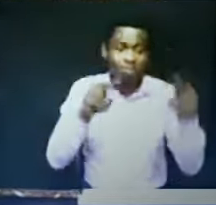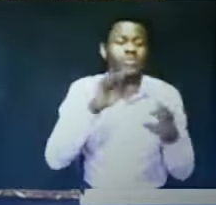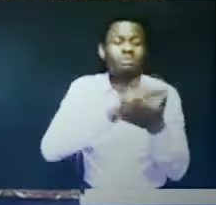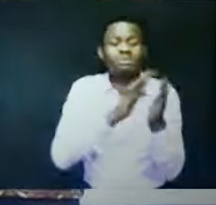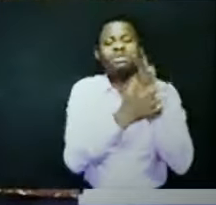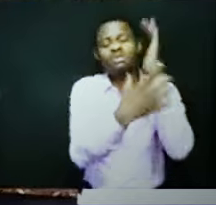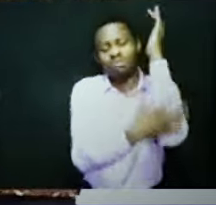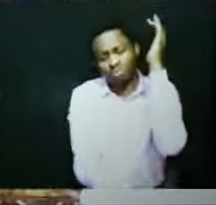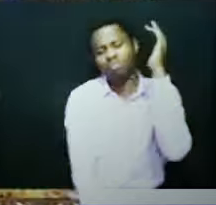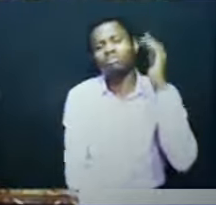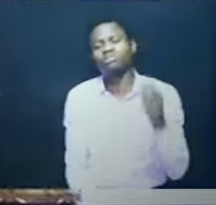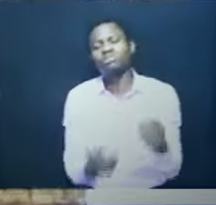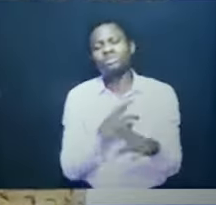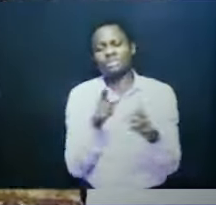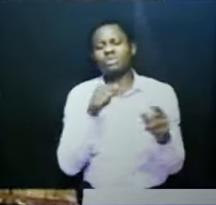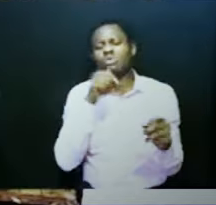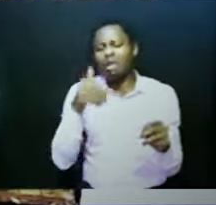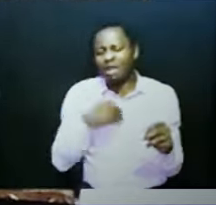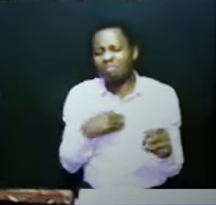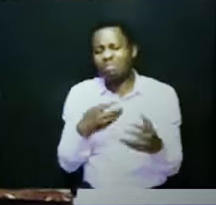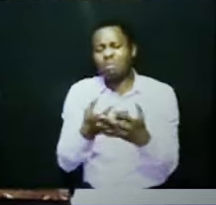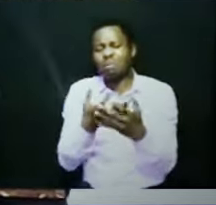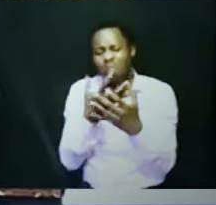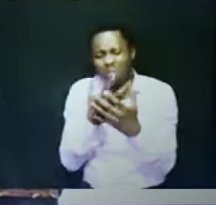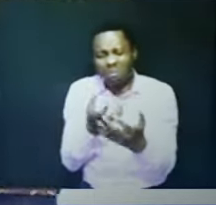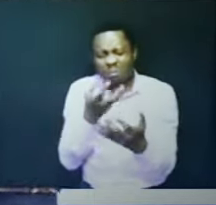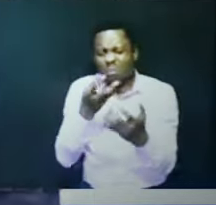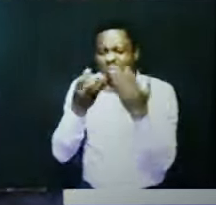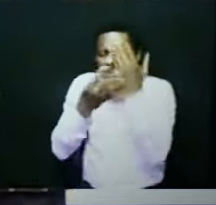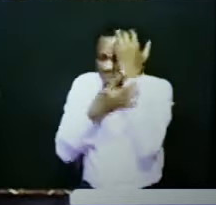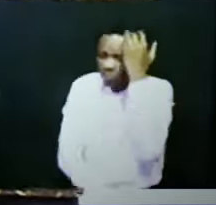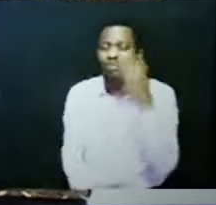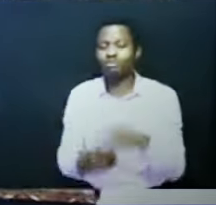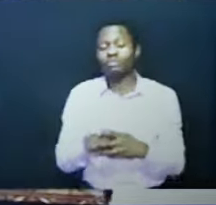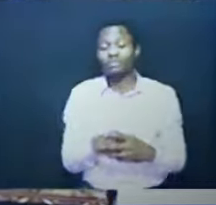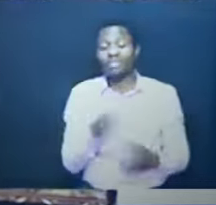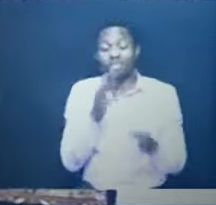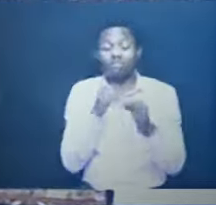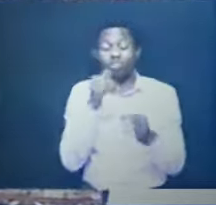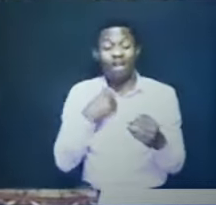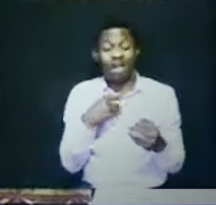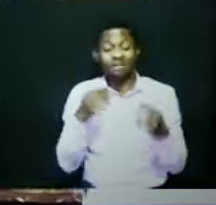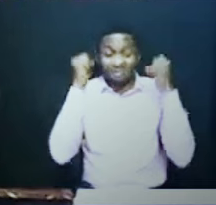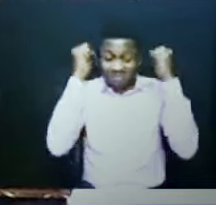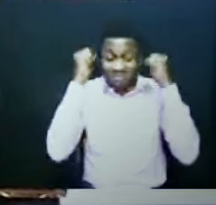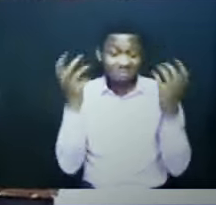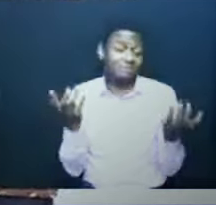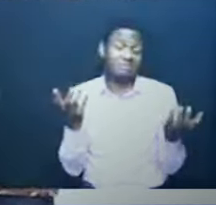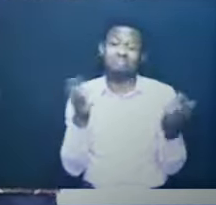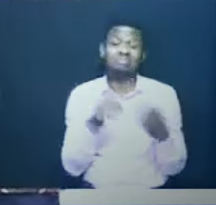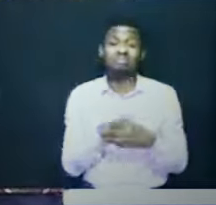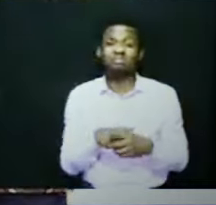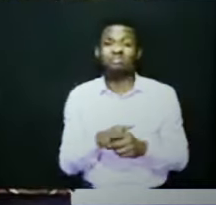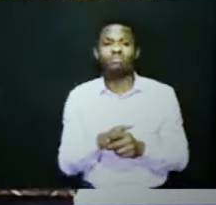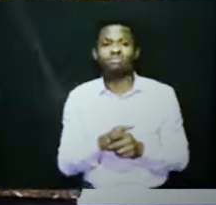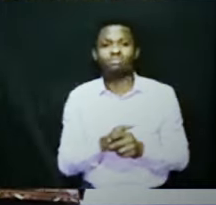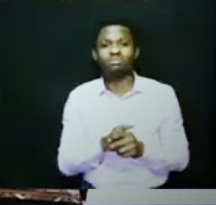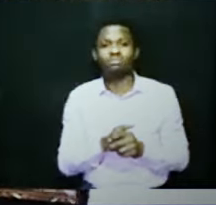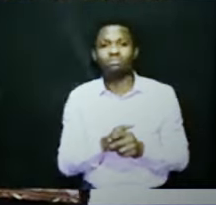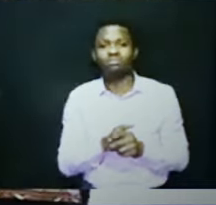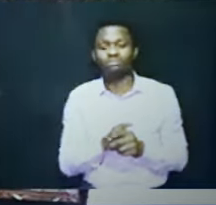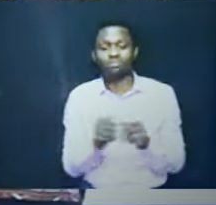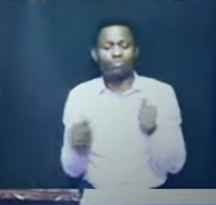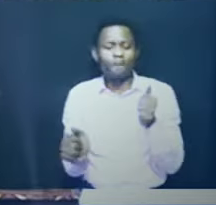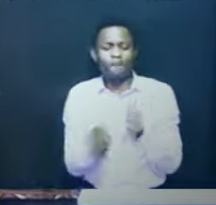an armed robber. You see, without diligence, even the most